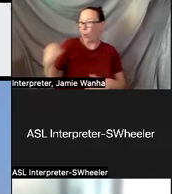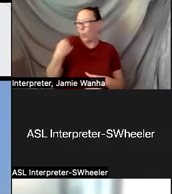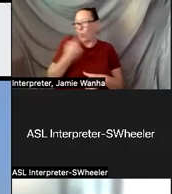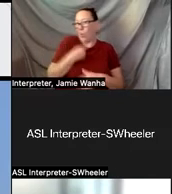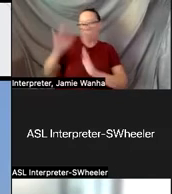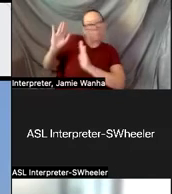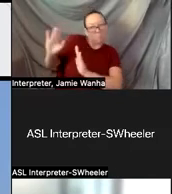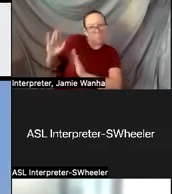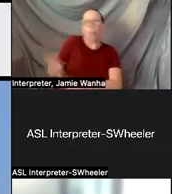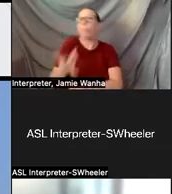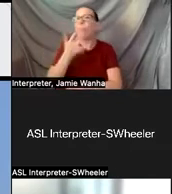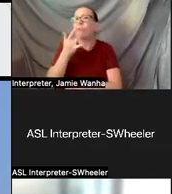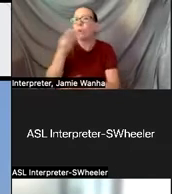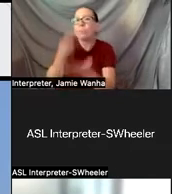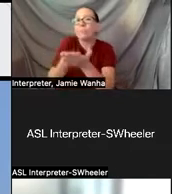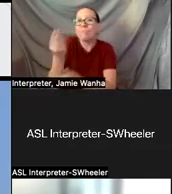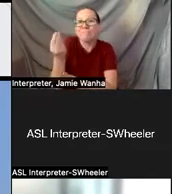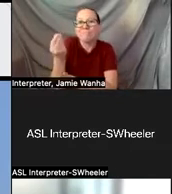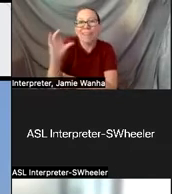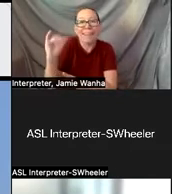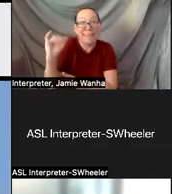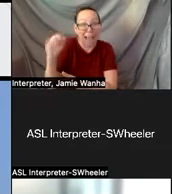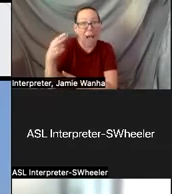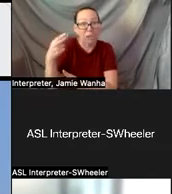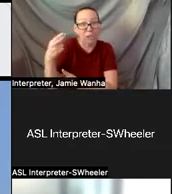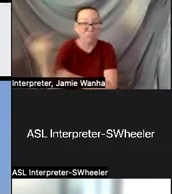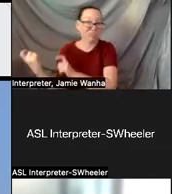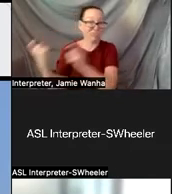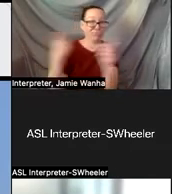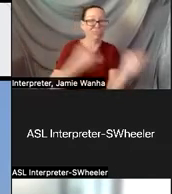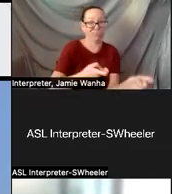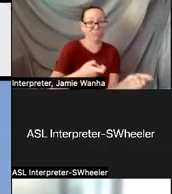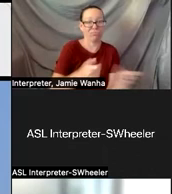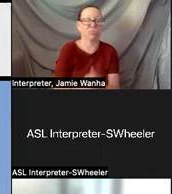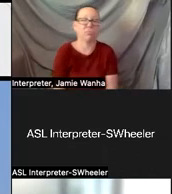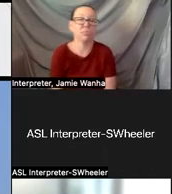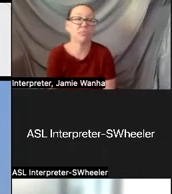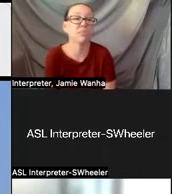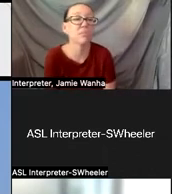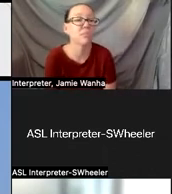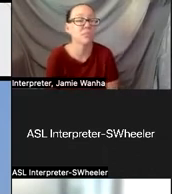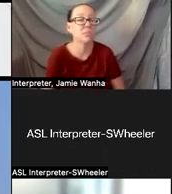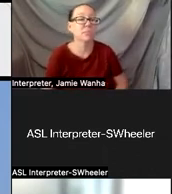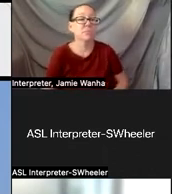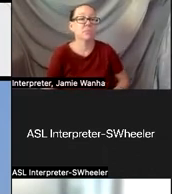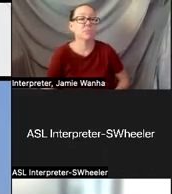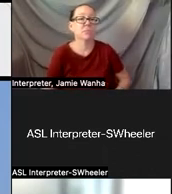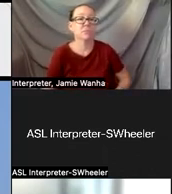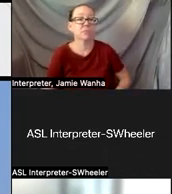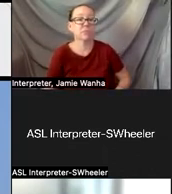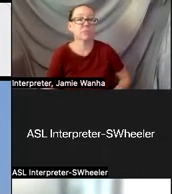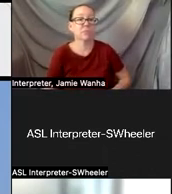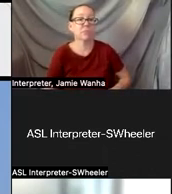biggest help. So if you're donating, please consider donating money when there is a disaster. We want to focus